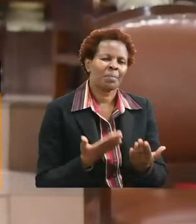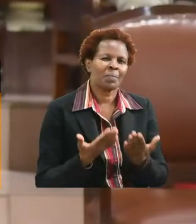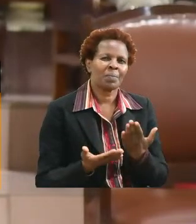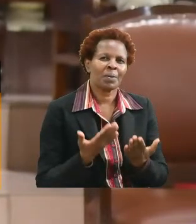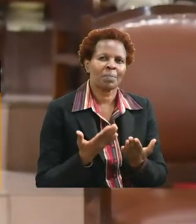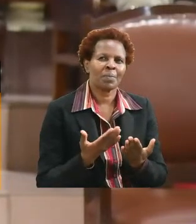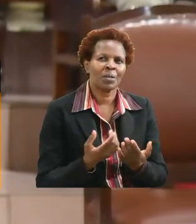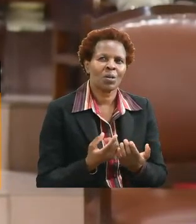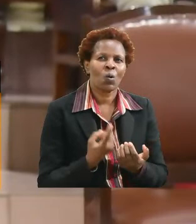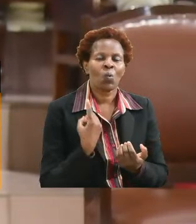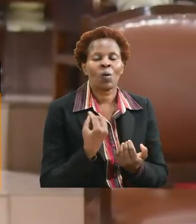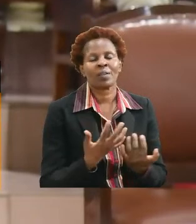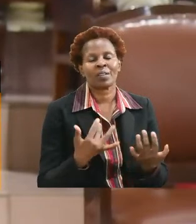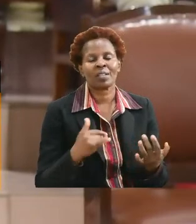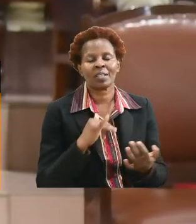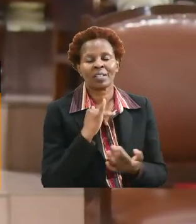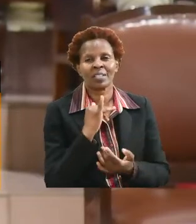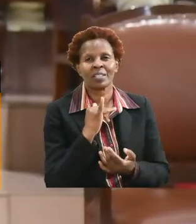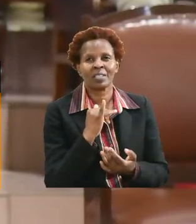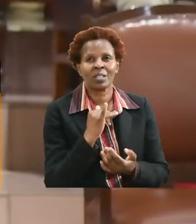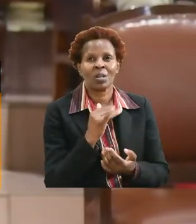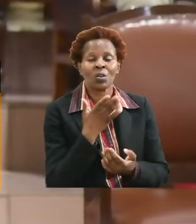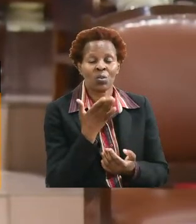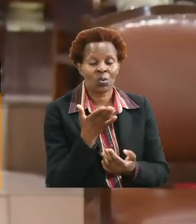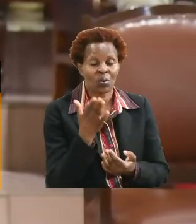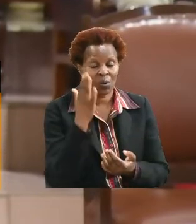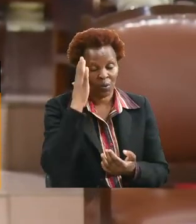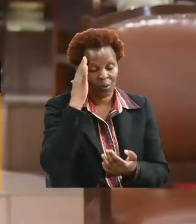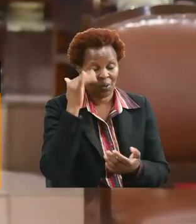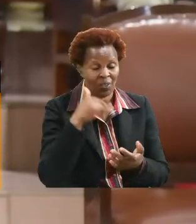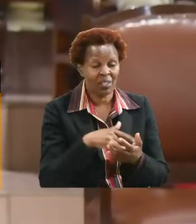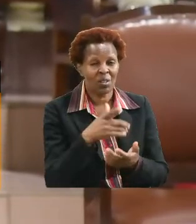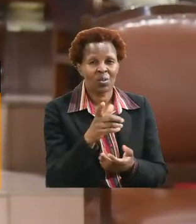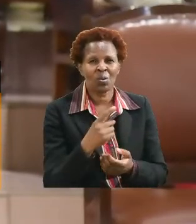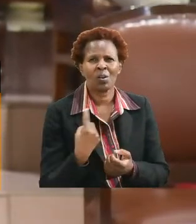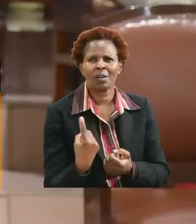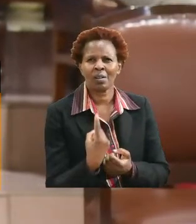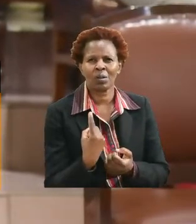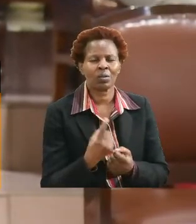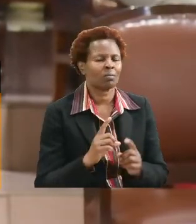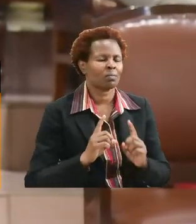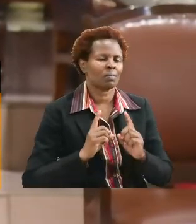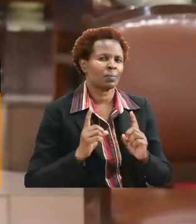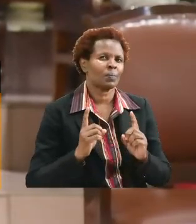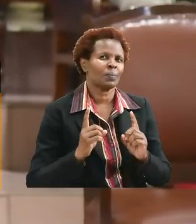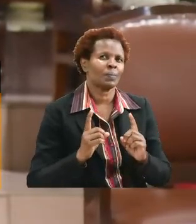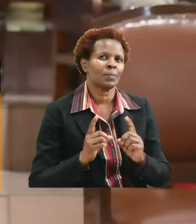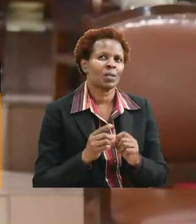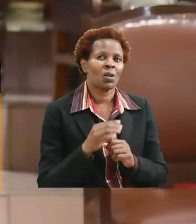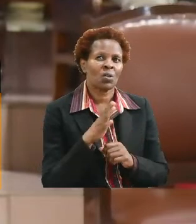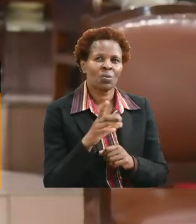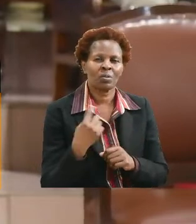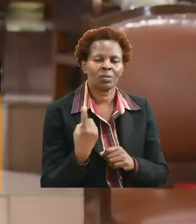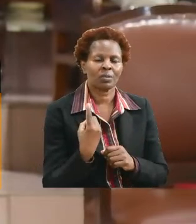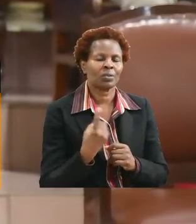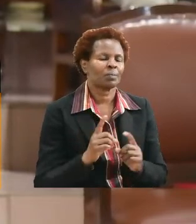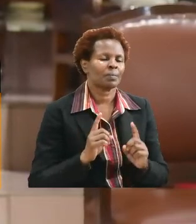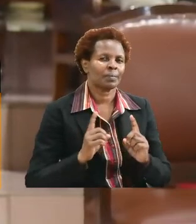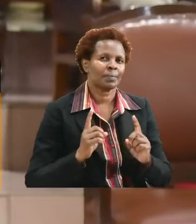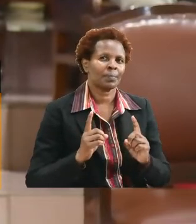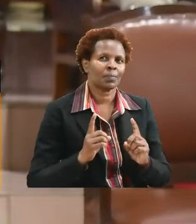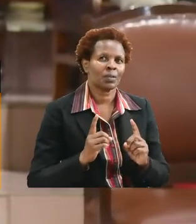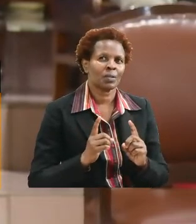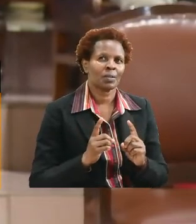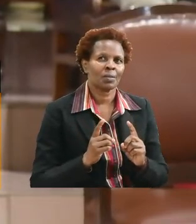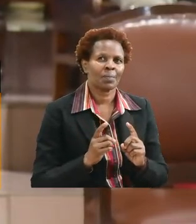of the big things is that you get to know you are not lonely. You are not alone. What